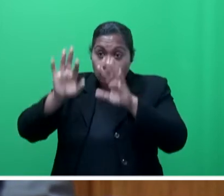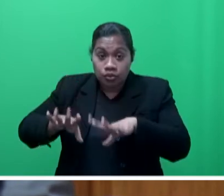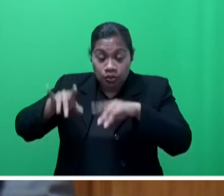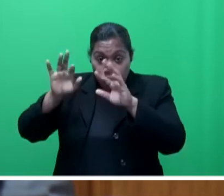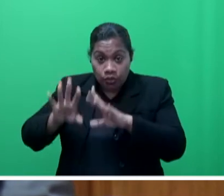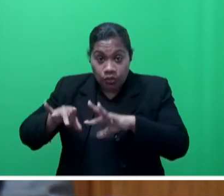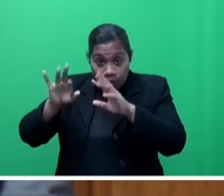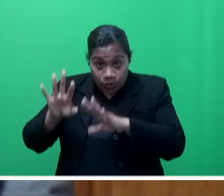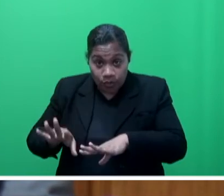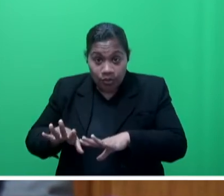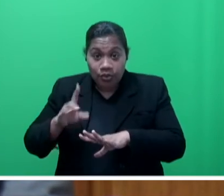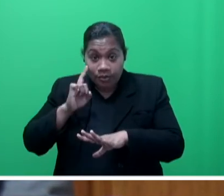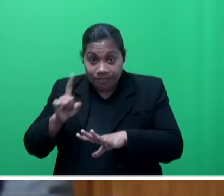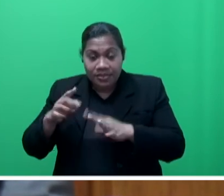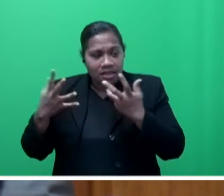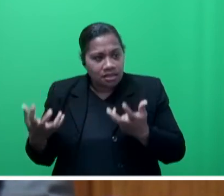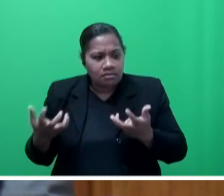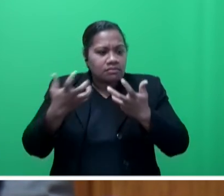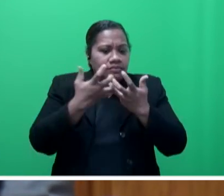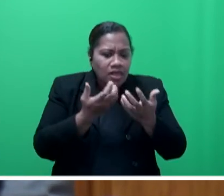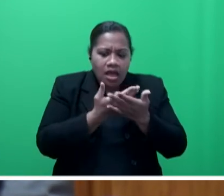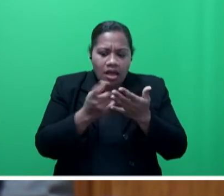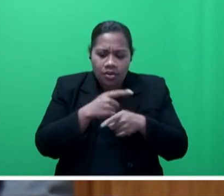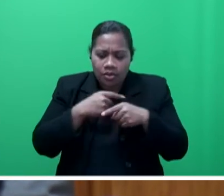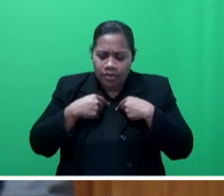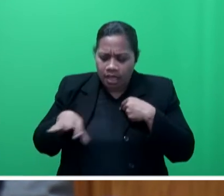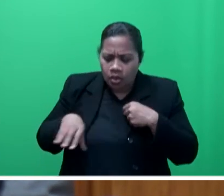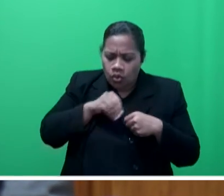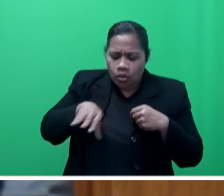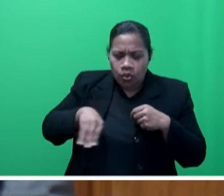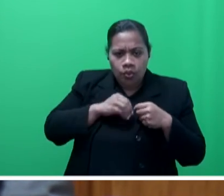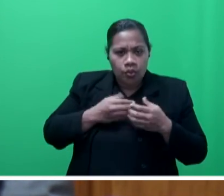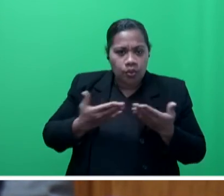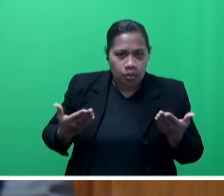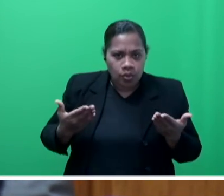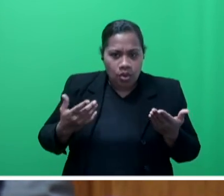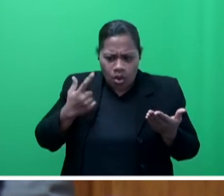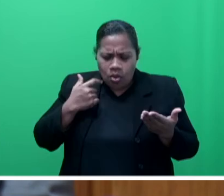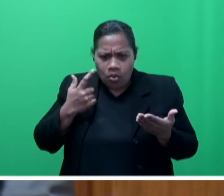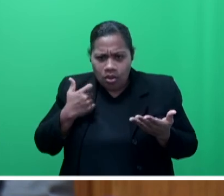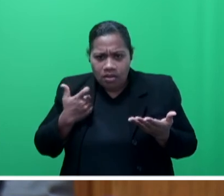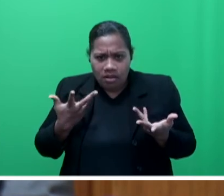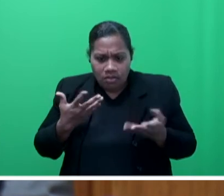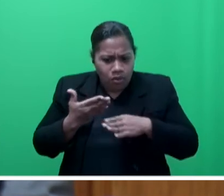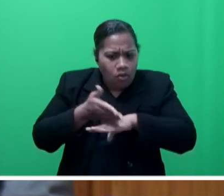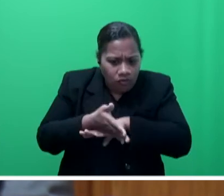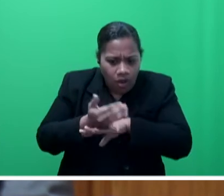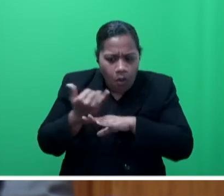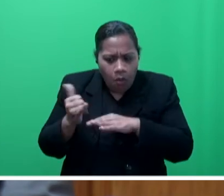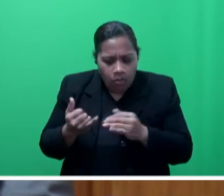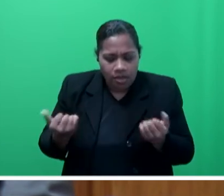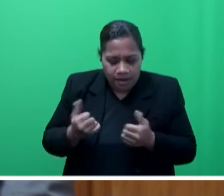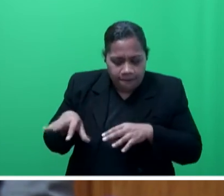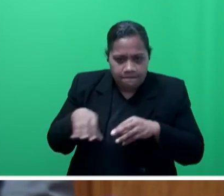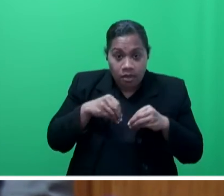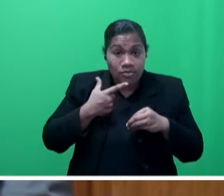aquifers and look at that in relation to the extraction. So this is a process that is being undertaken now by the MRD, because water is a